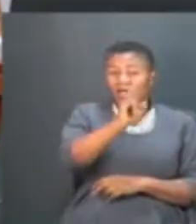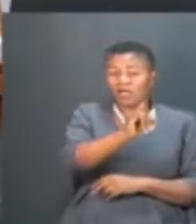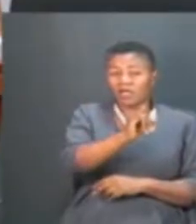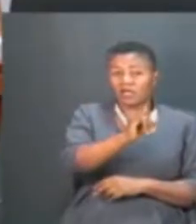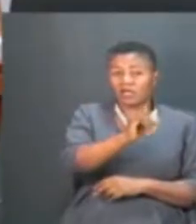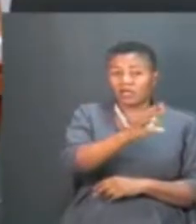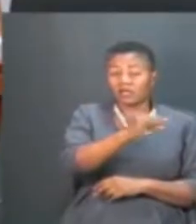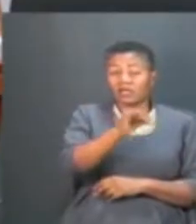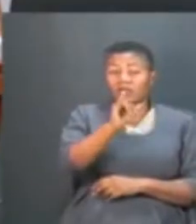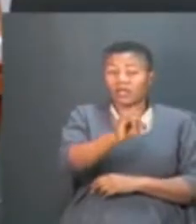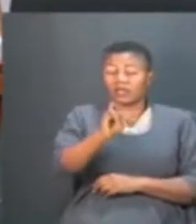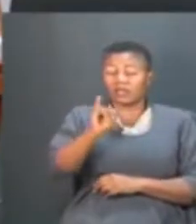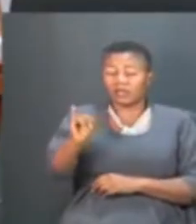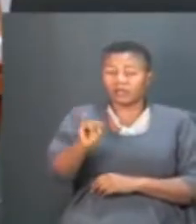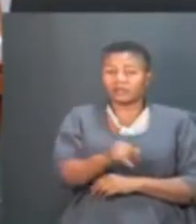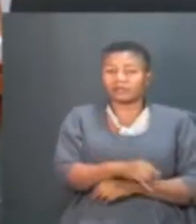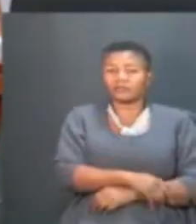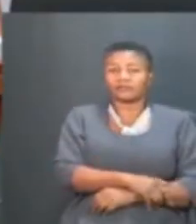Mr. Speaker.